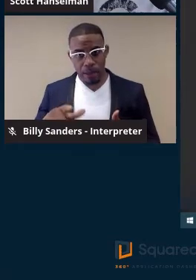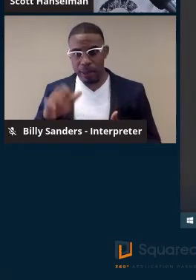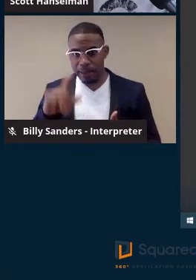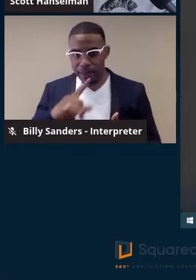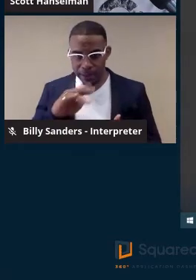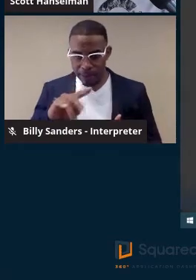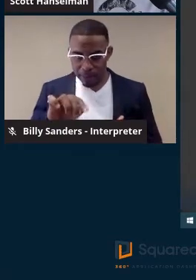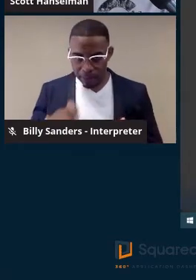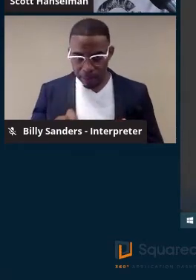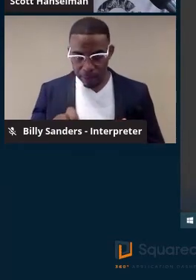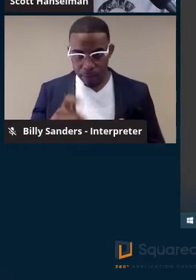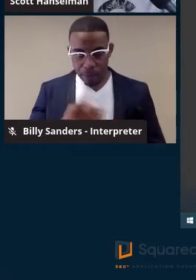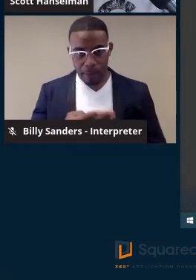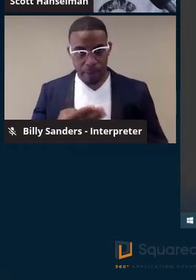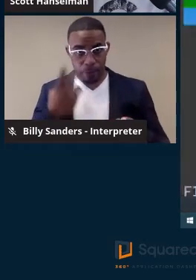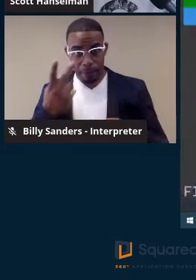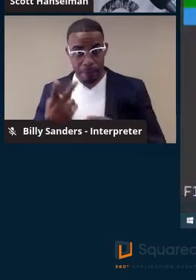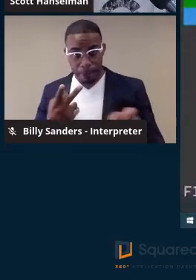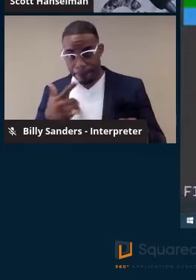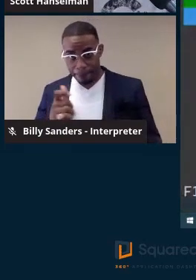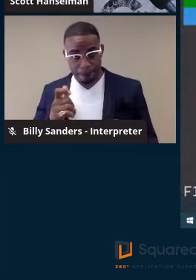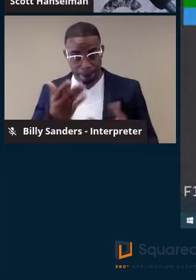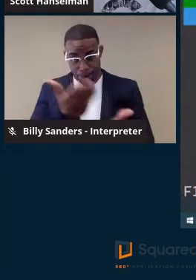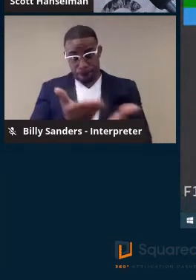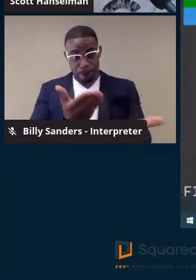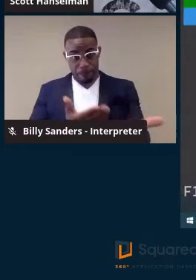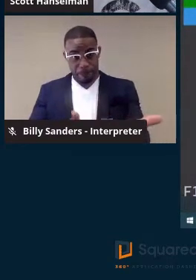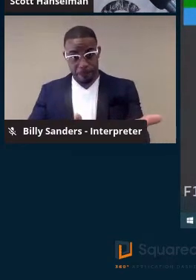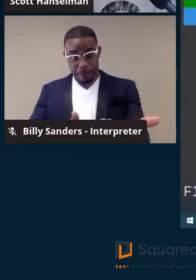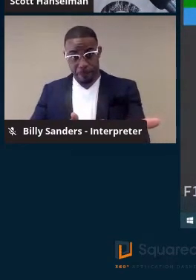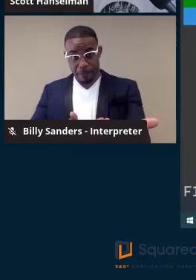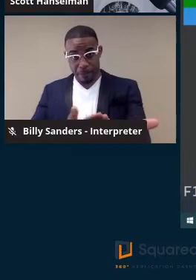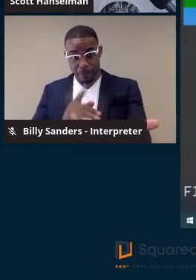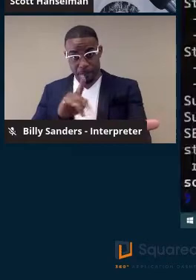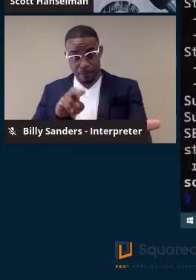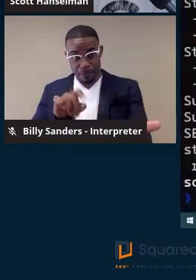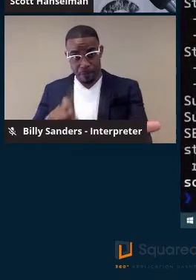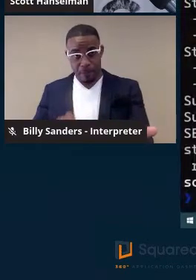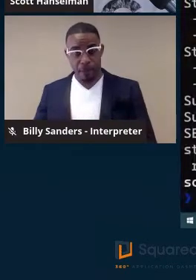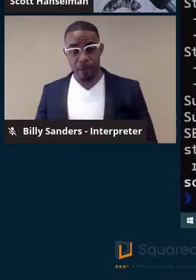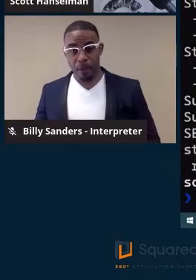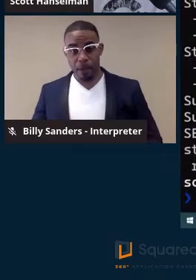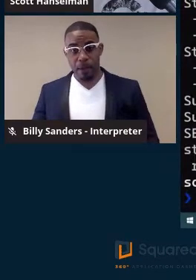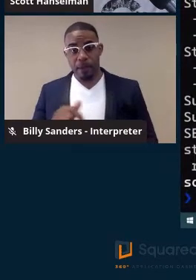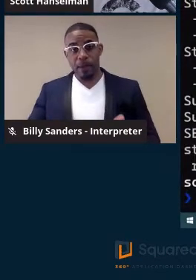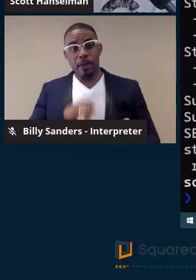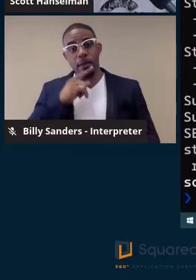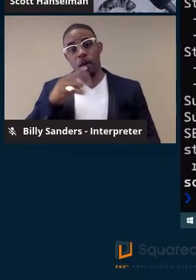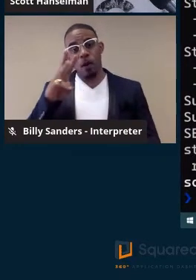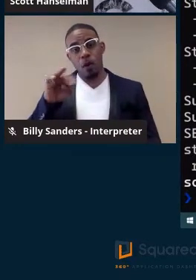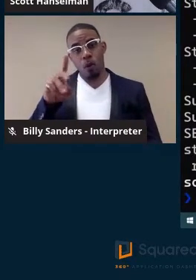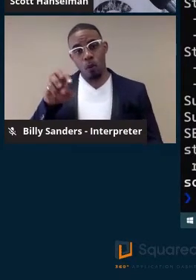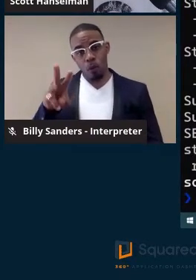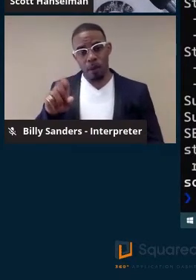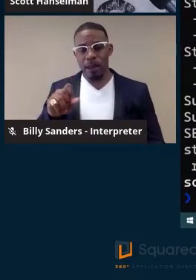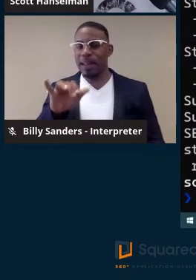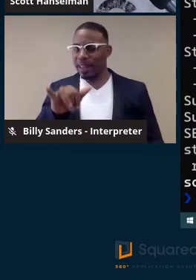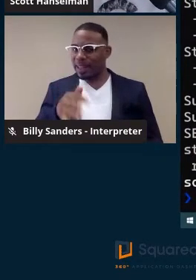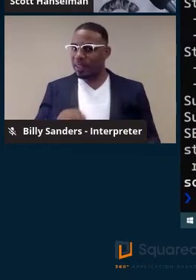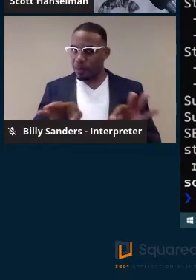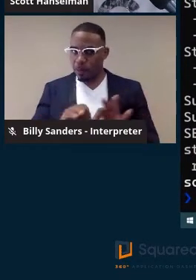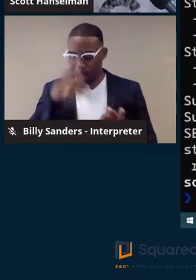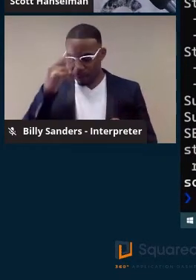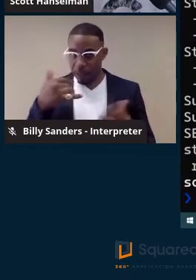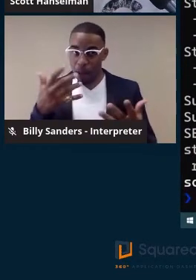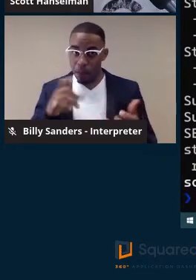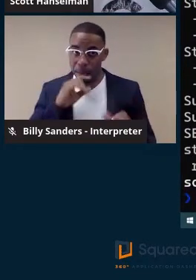Linux right here. I can prove it to you, Linux. And this is Windows. And that's important because I want to